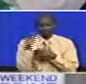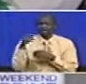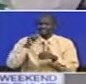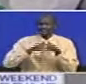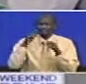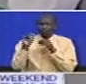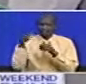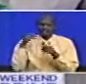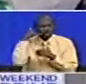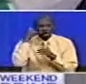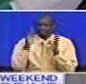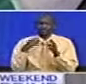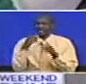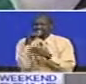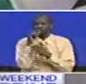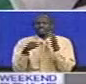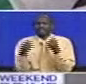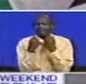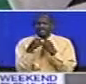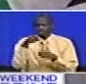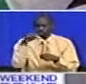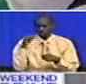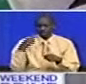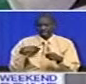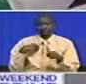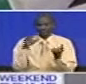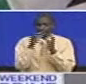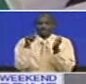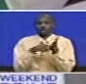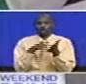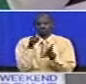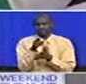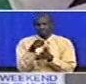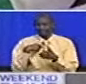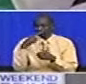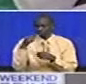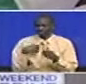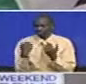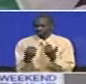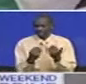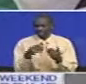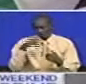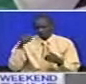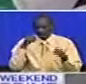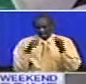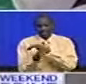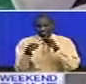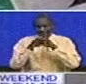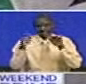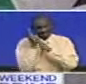asked him what was going on. He told me that there is something wrong. Then I told my children to go under the bed.